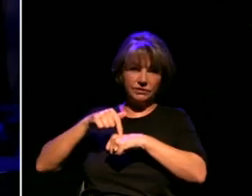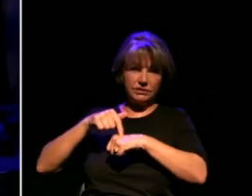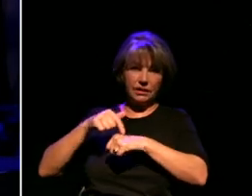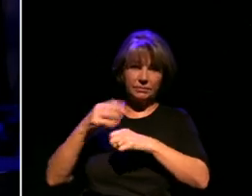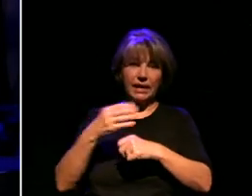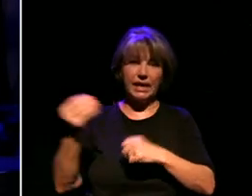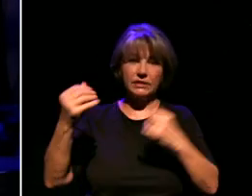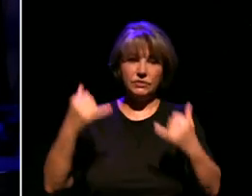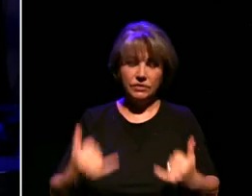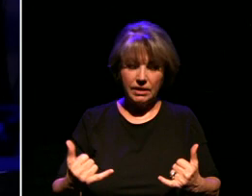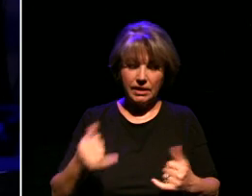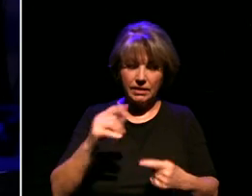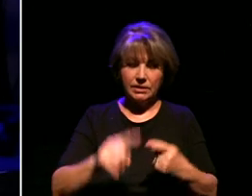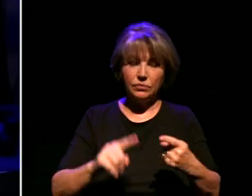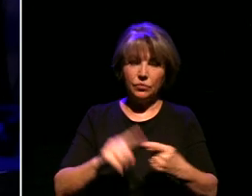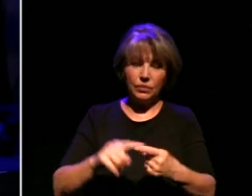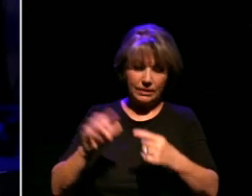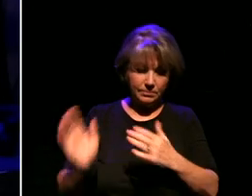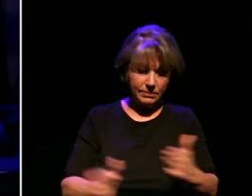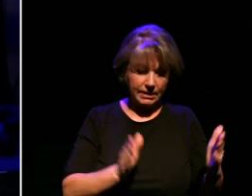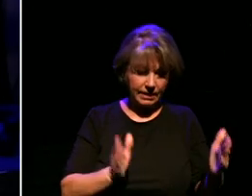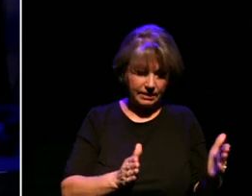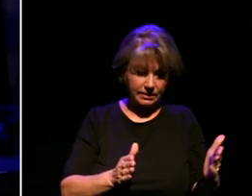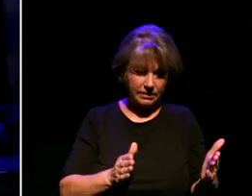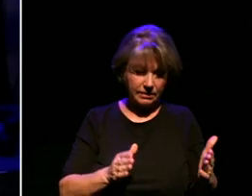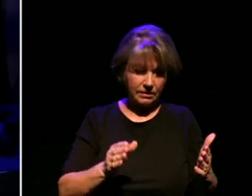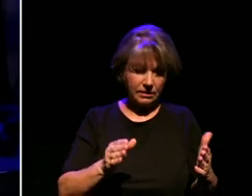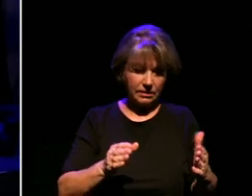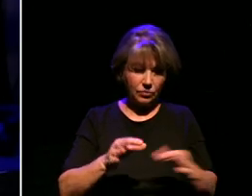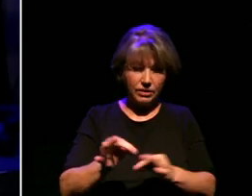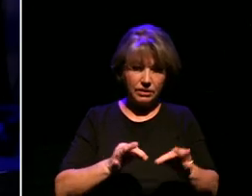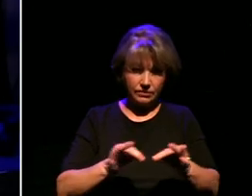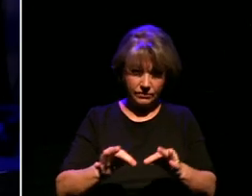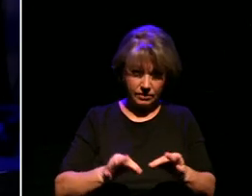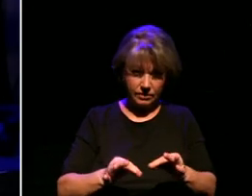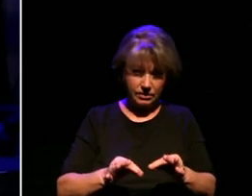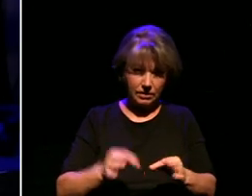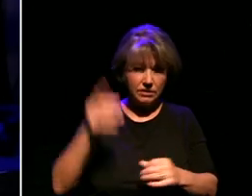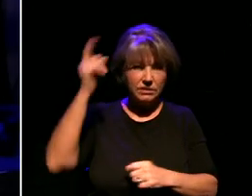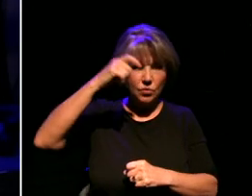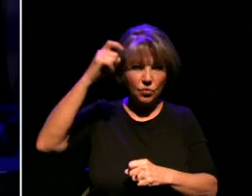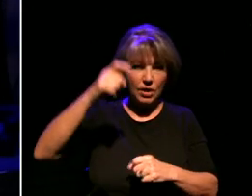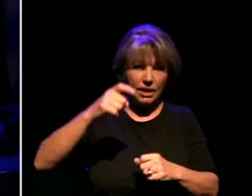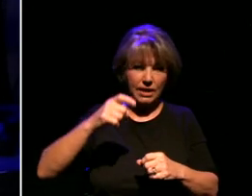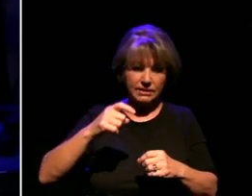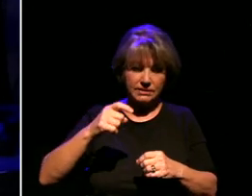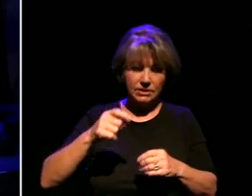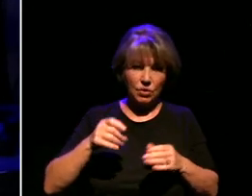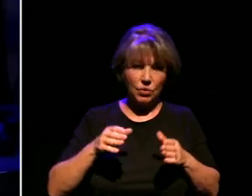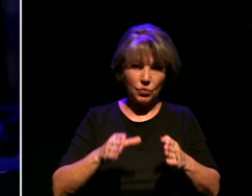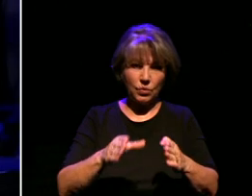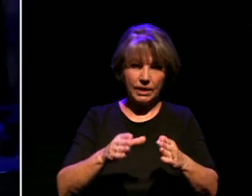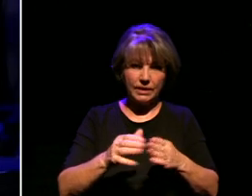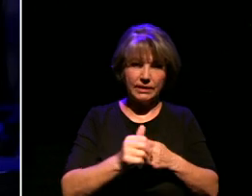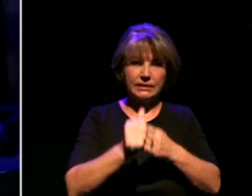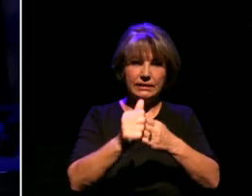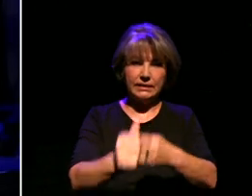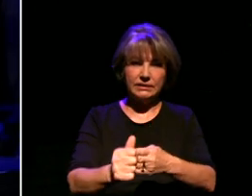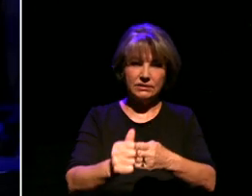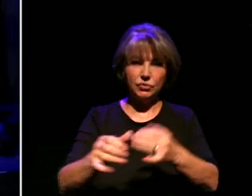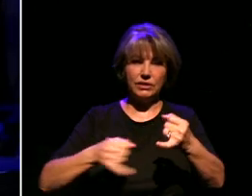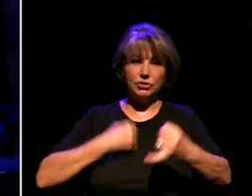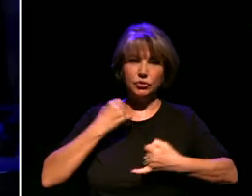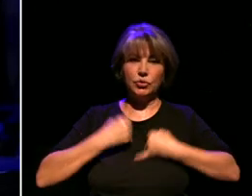plan, we plan for this reason. We plan because a plan is a wise direction leading to a